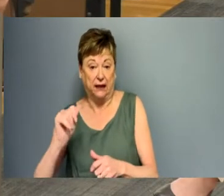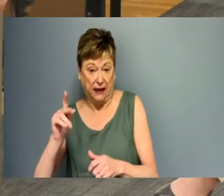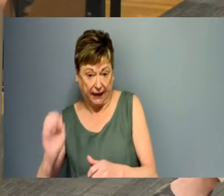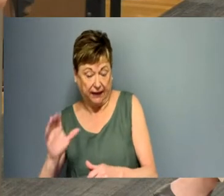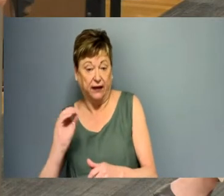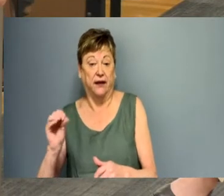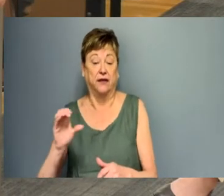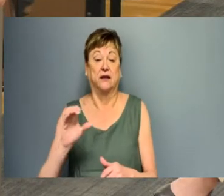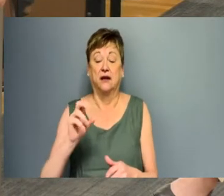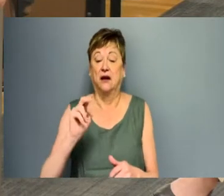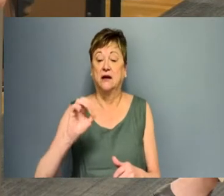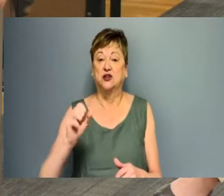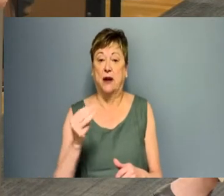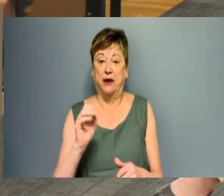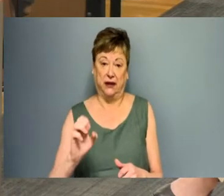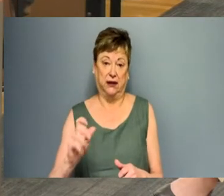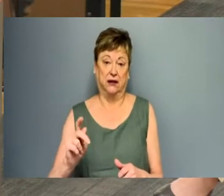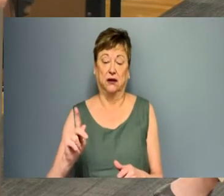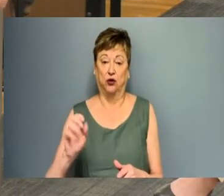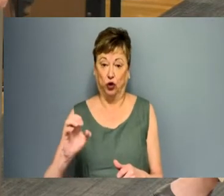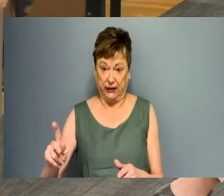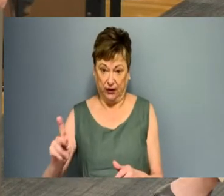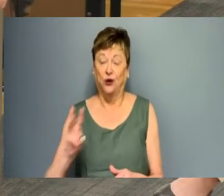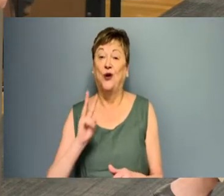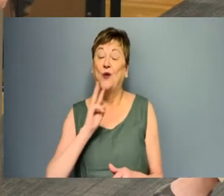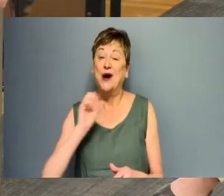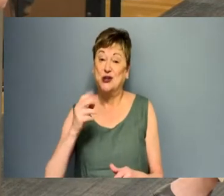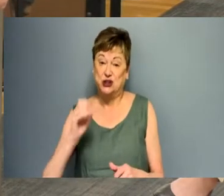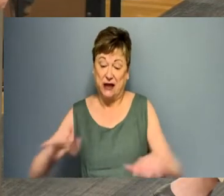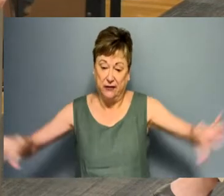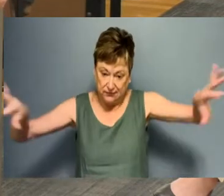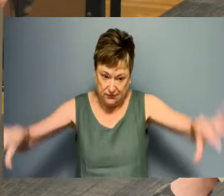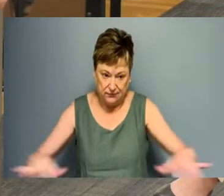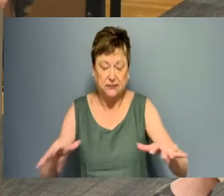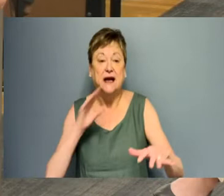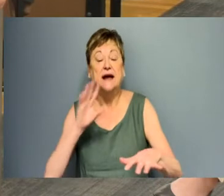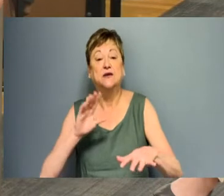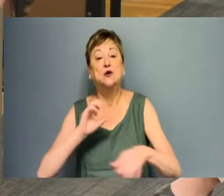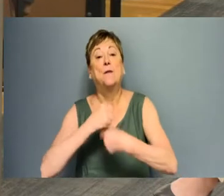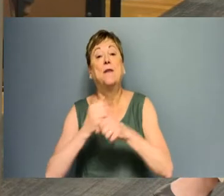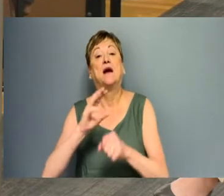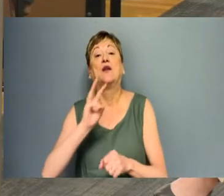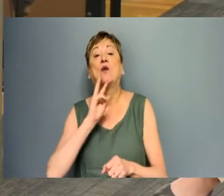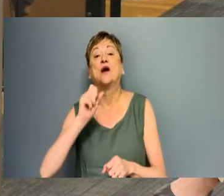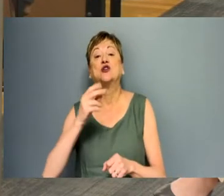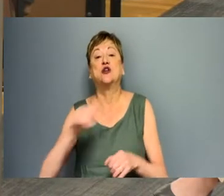watershed, and stabilize the watershed in general.